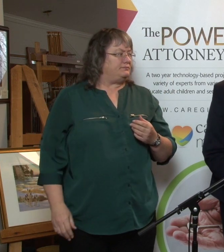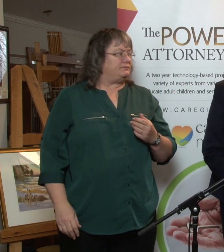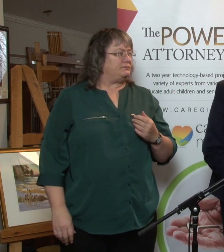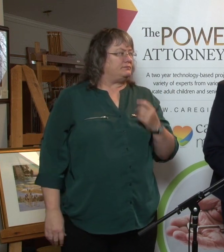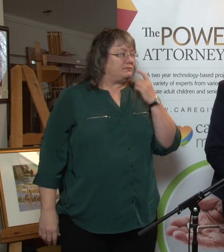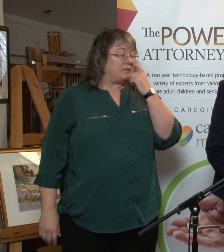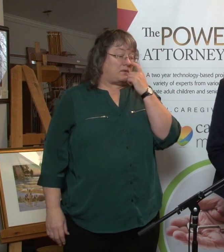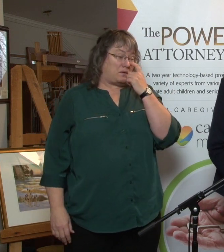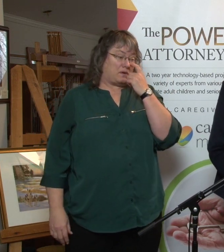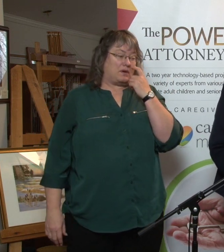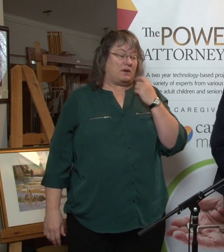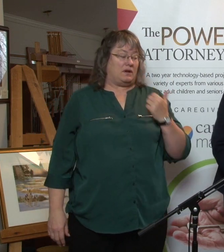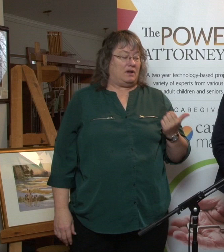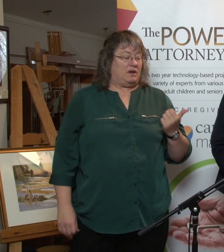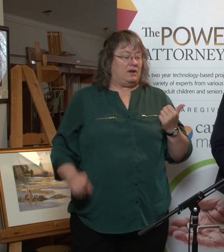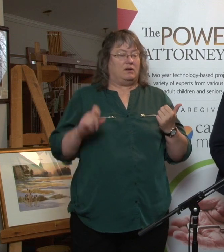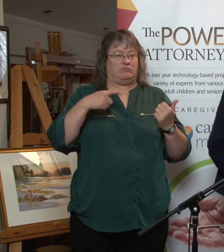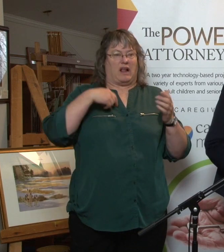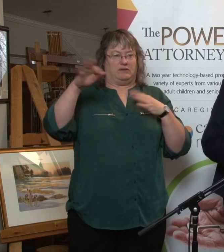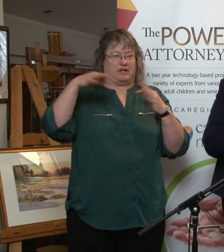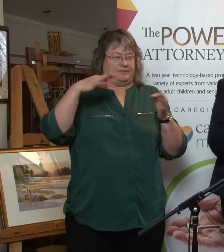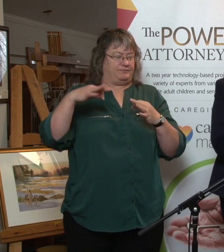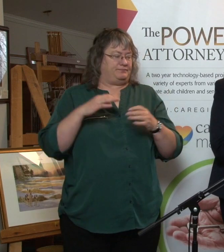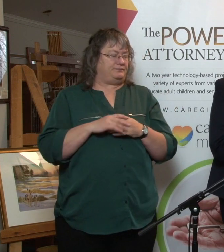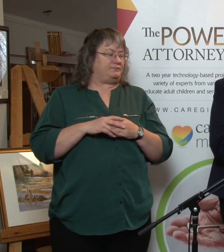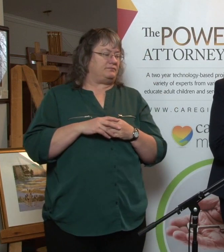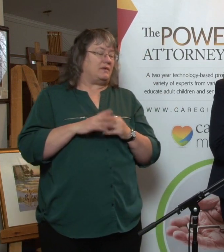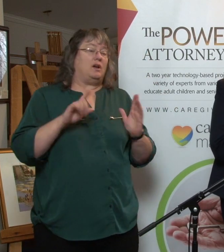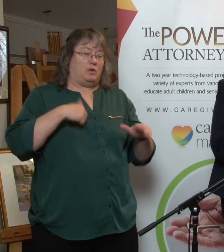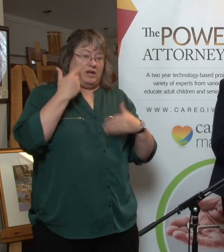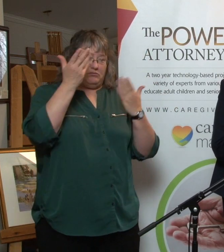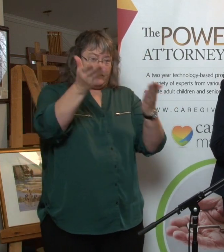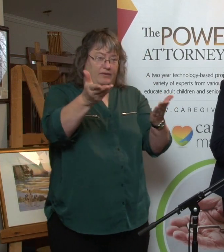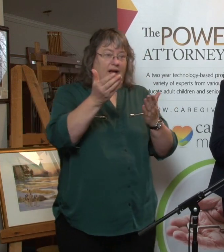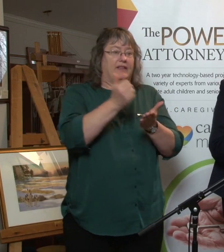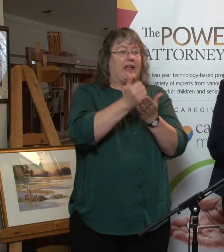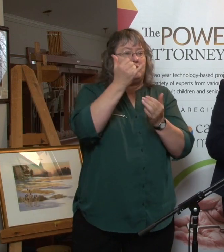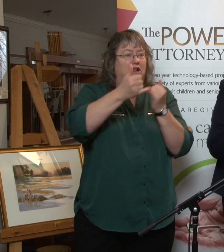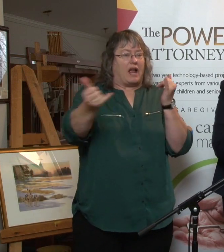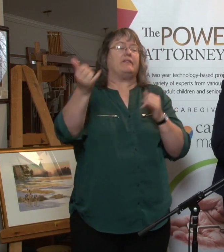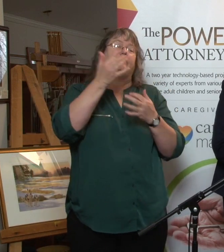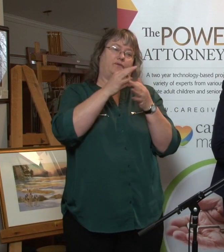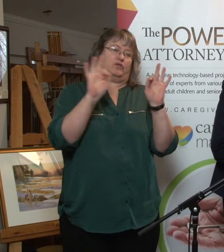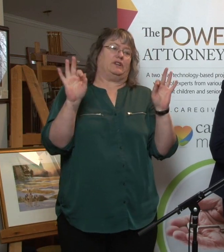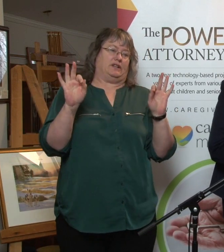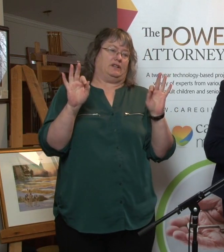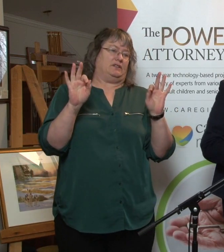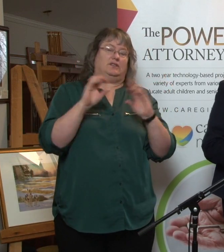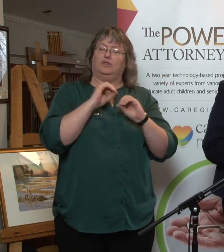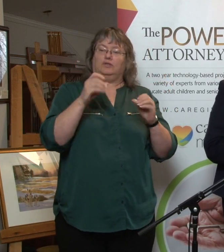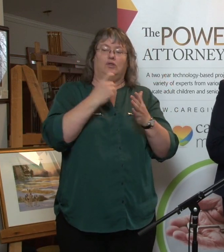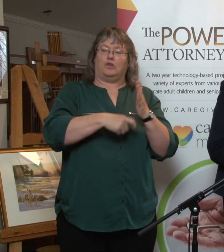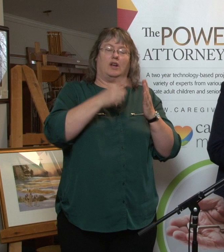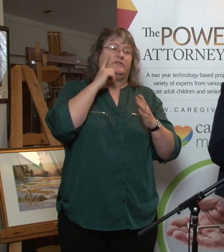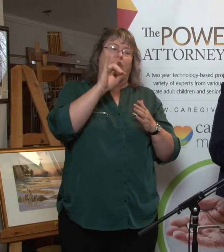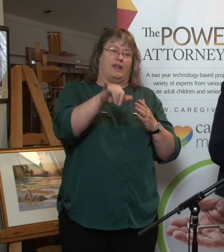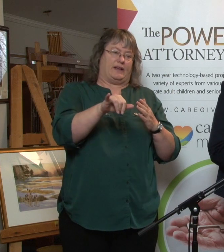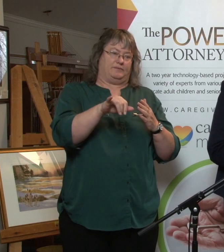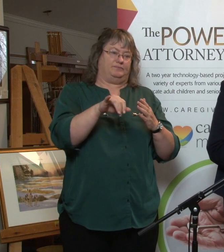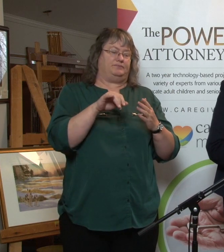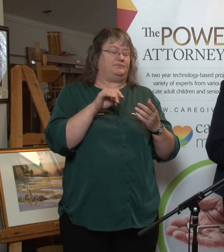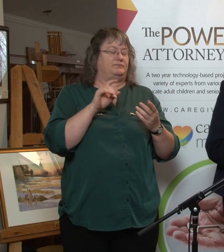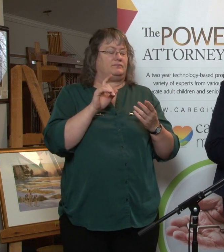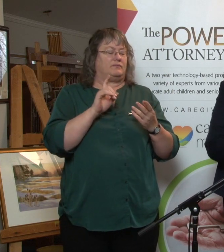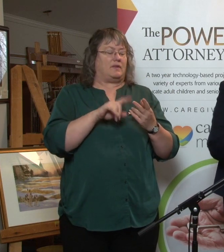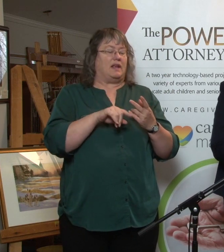I'll tell you how Care Connect works. We provide the helpline free of service, so that there's no cost to that. Once